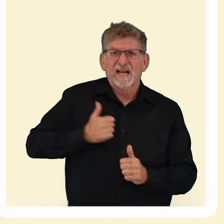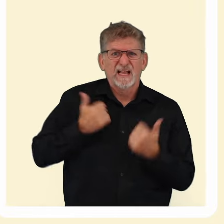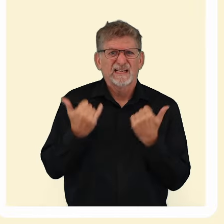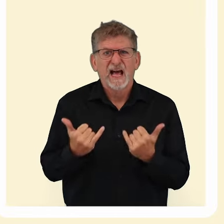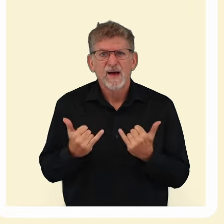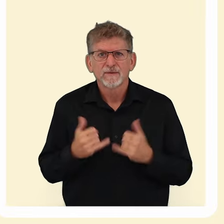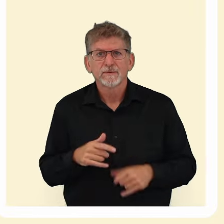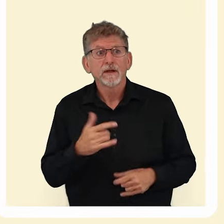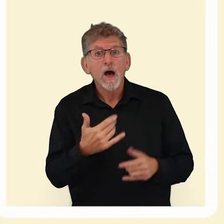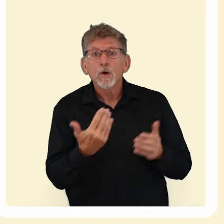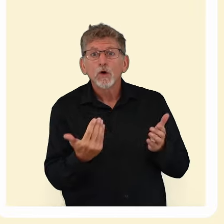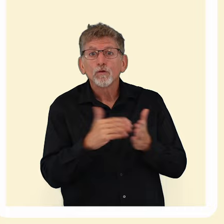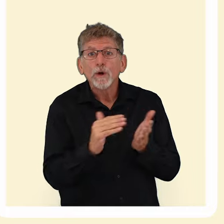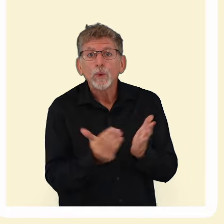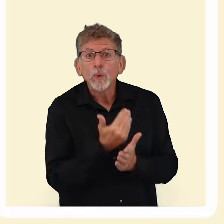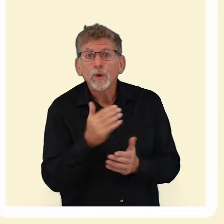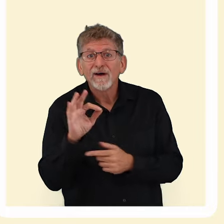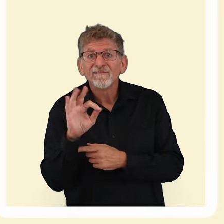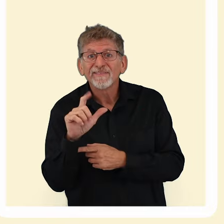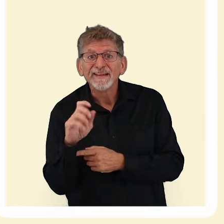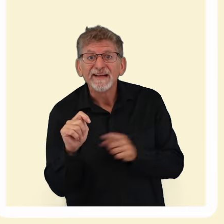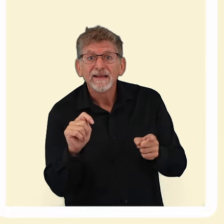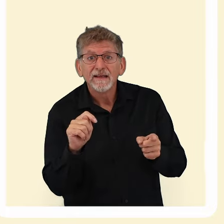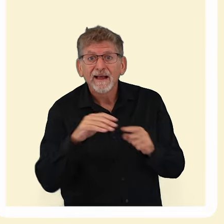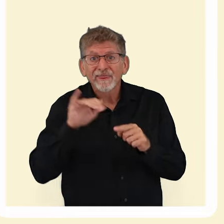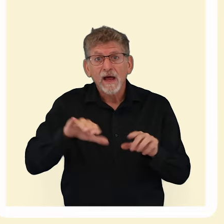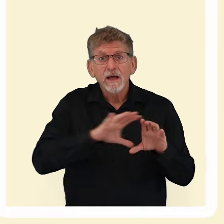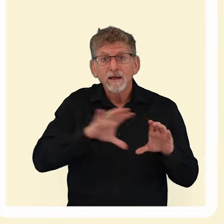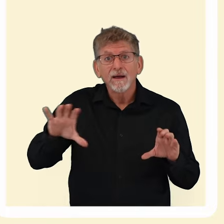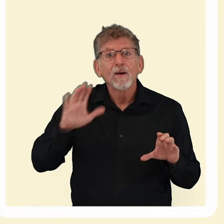we'll release some of the older cars that are operating in the